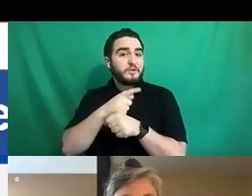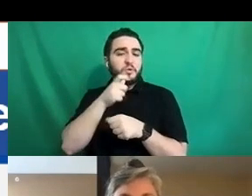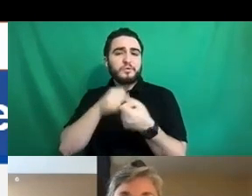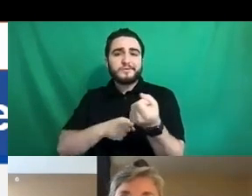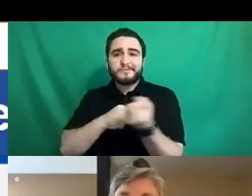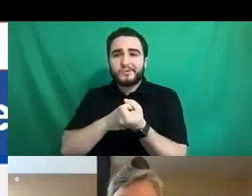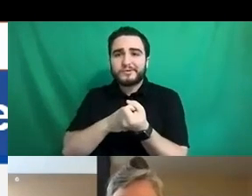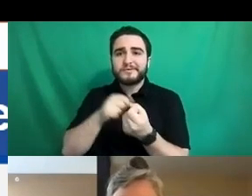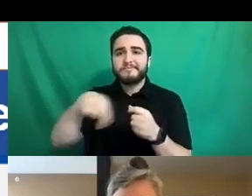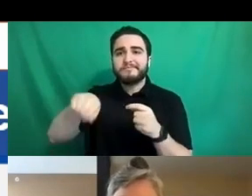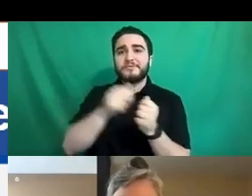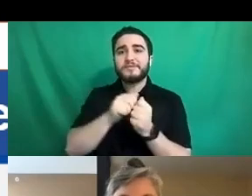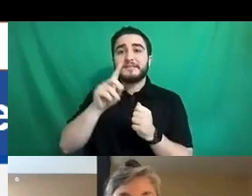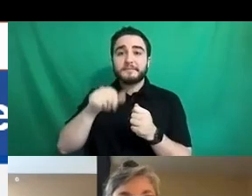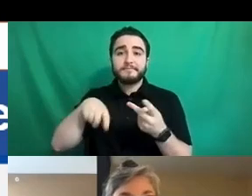disabilities,